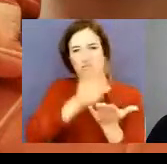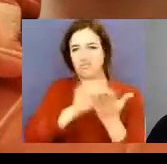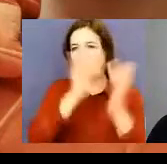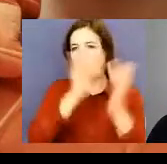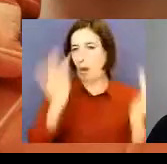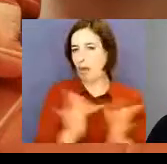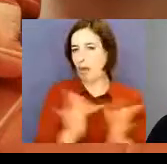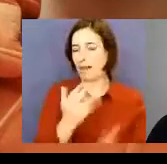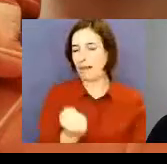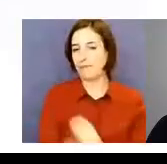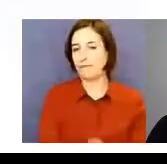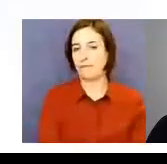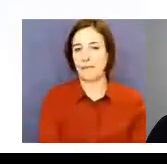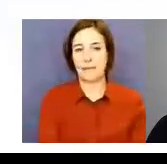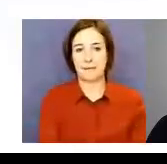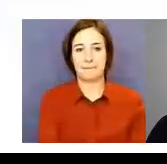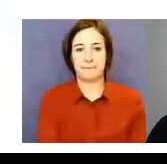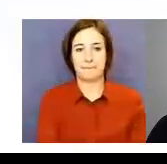slide.